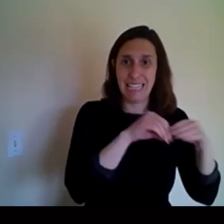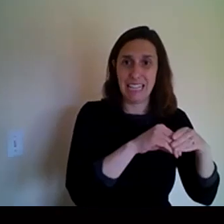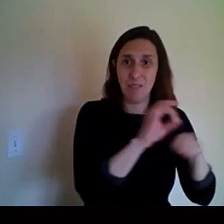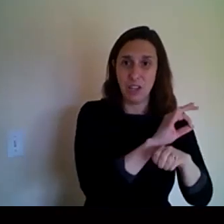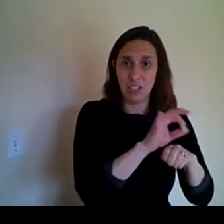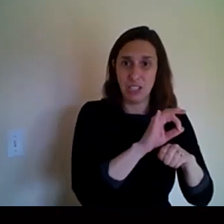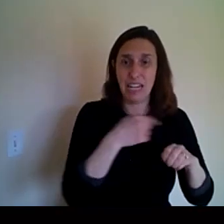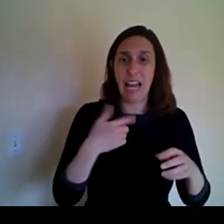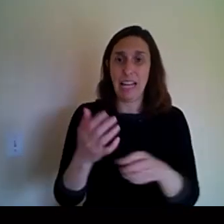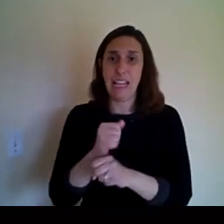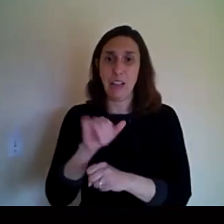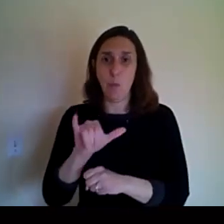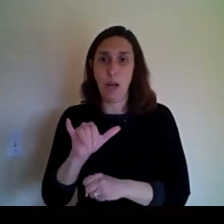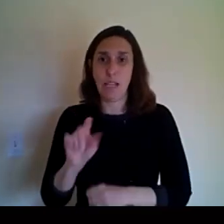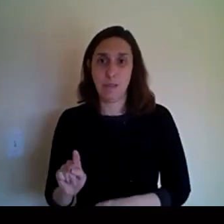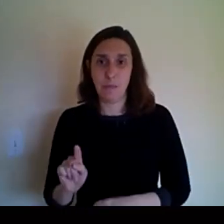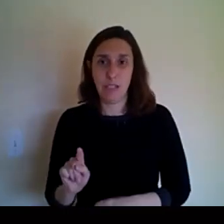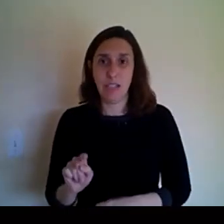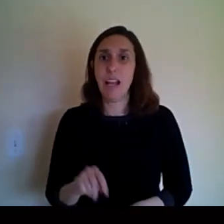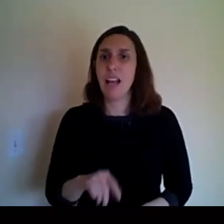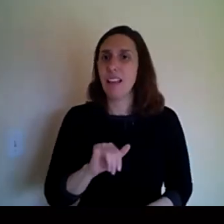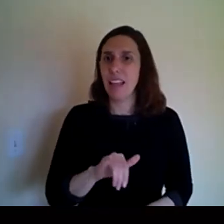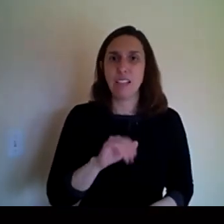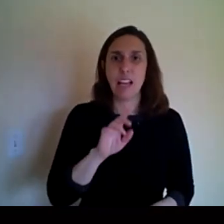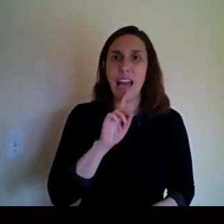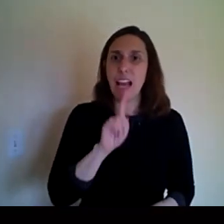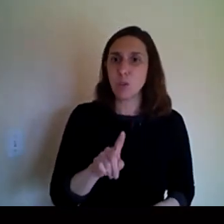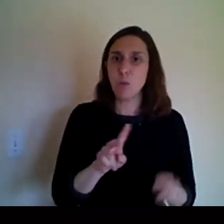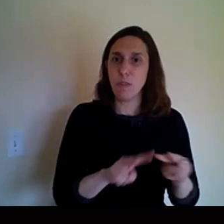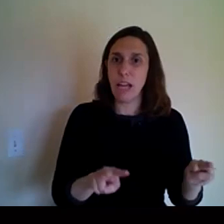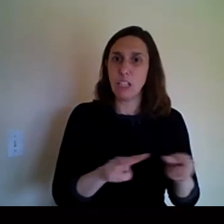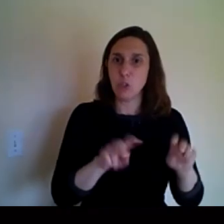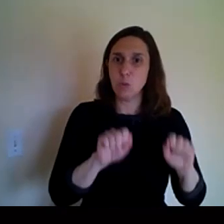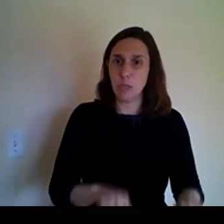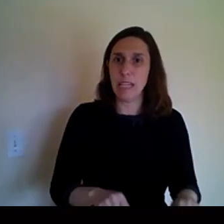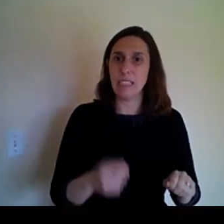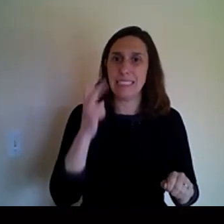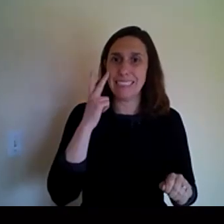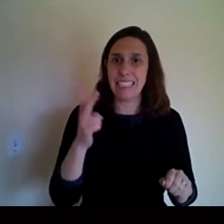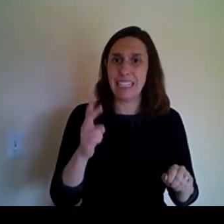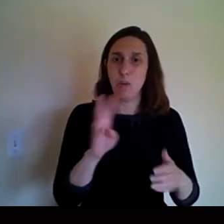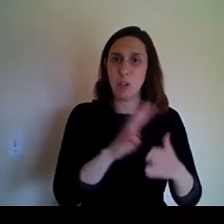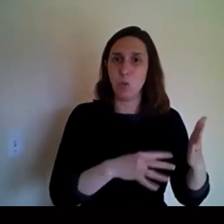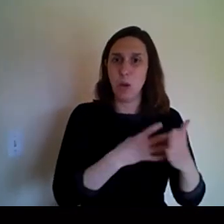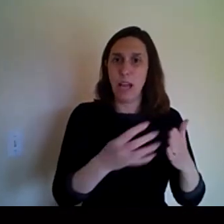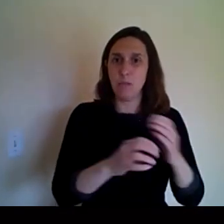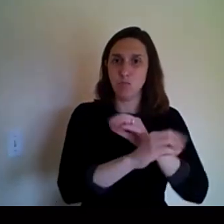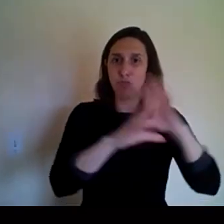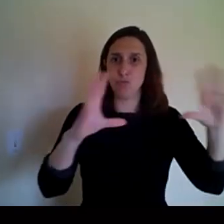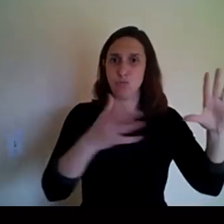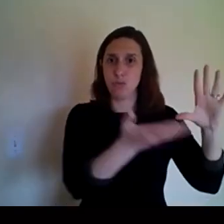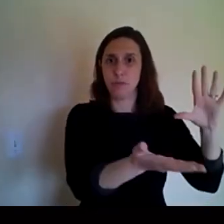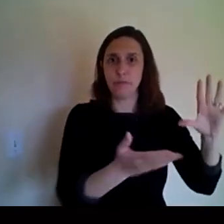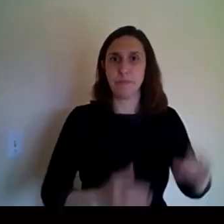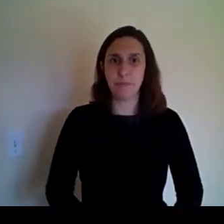1. These are actual values that we can map graphically. This is kind of a large